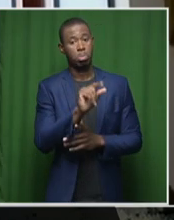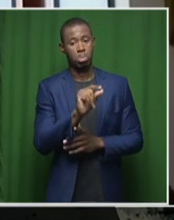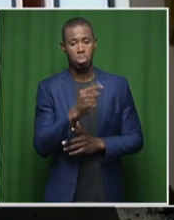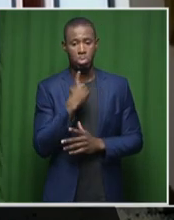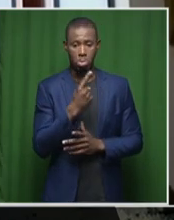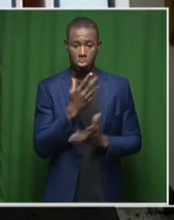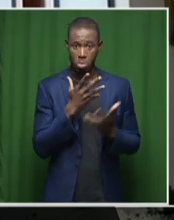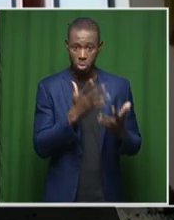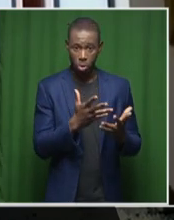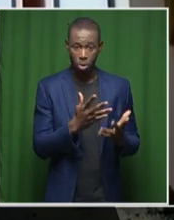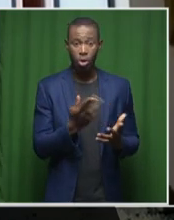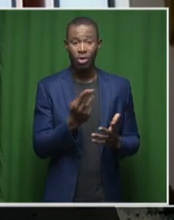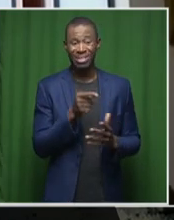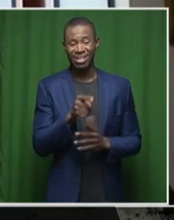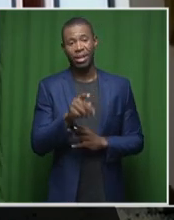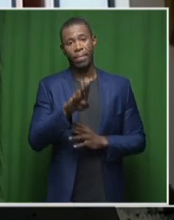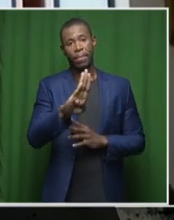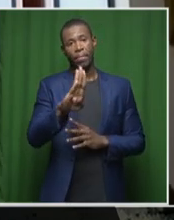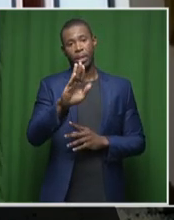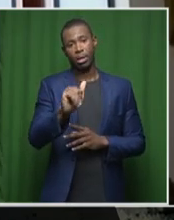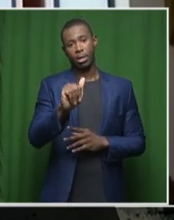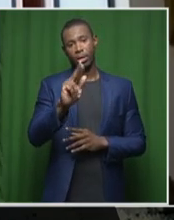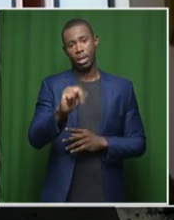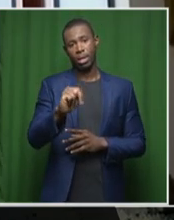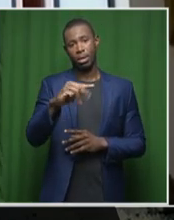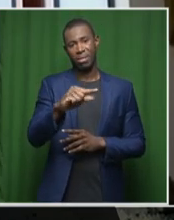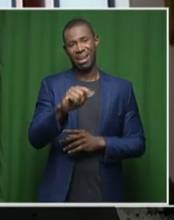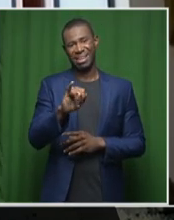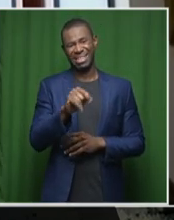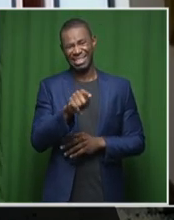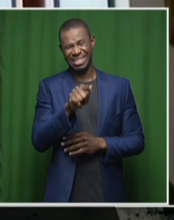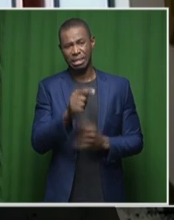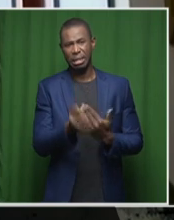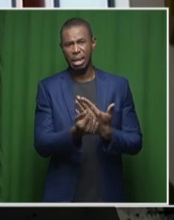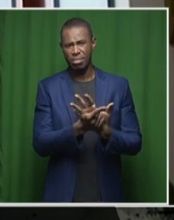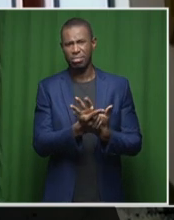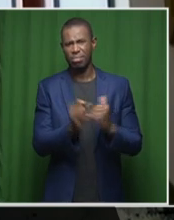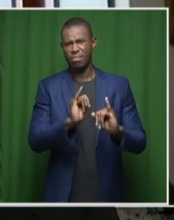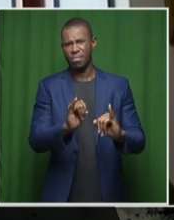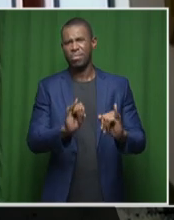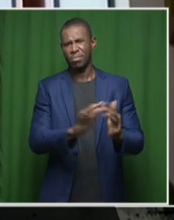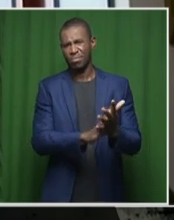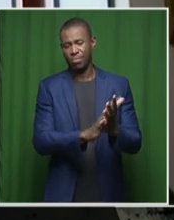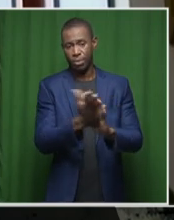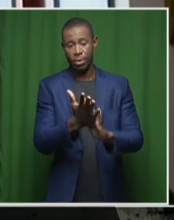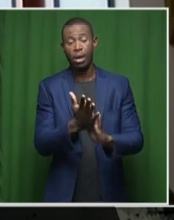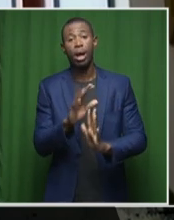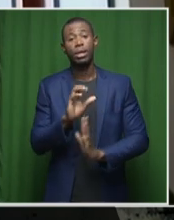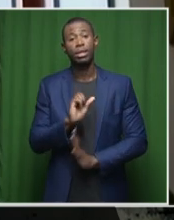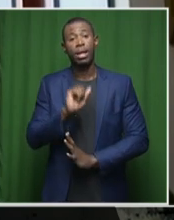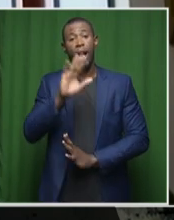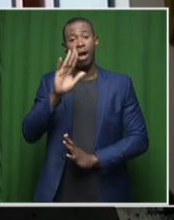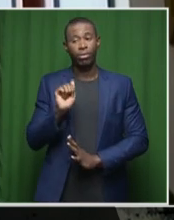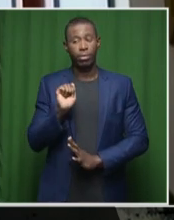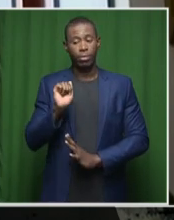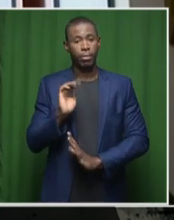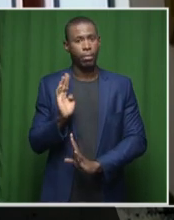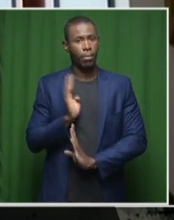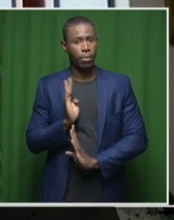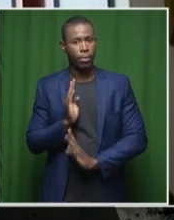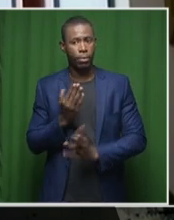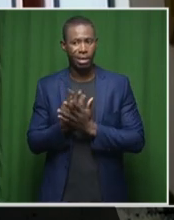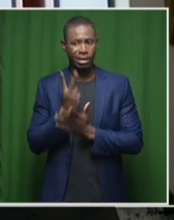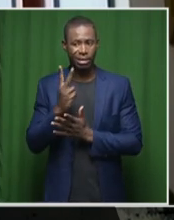and especially that Bangui tragedy. And when we speak of the South African military force, one can sort of pick up their unique command